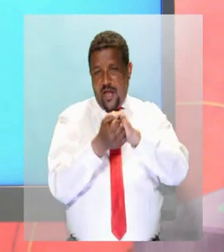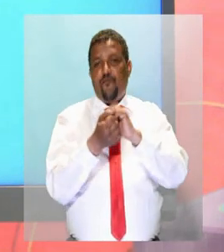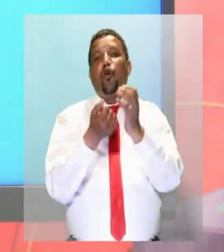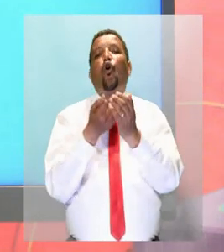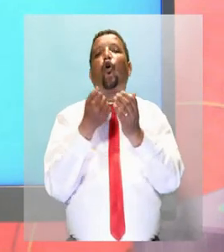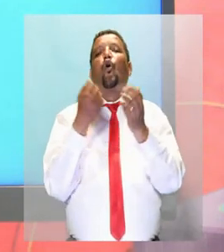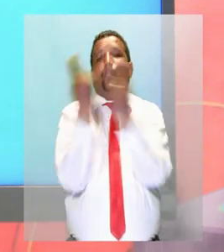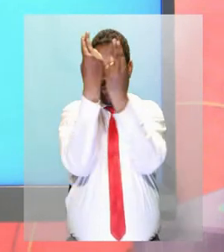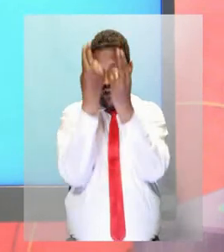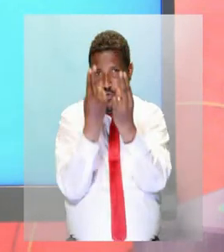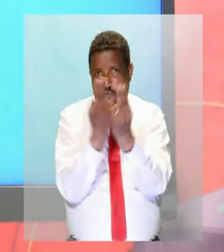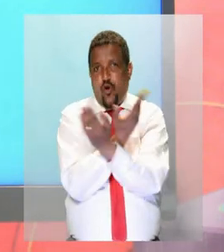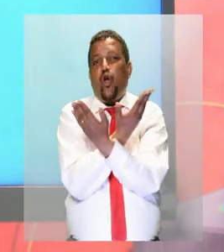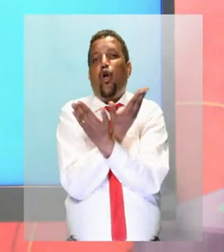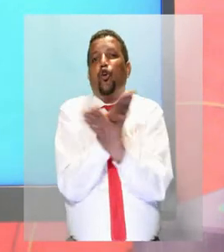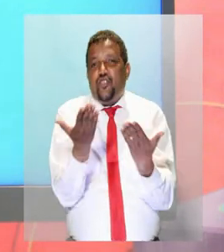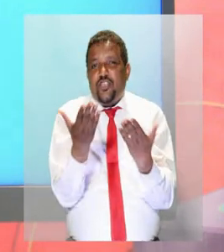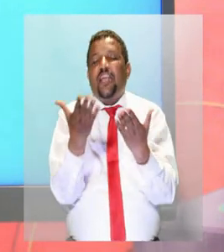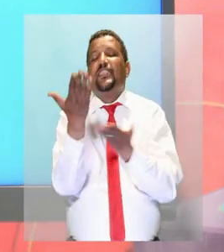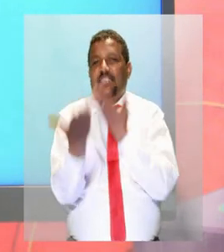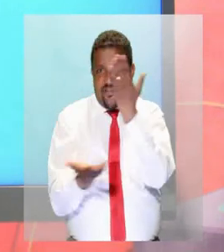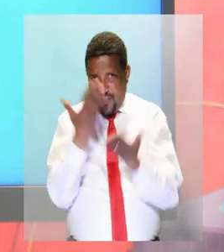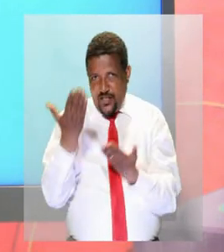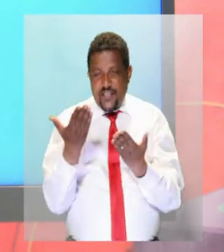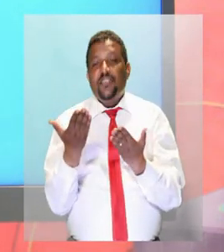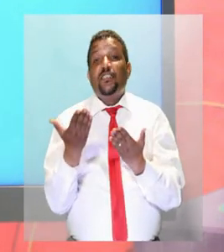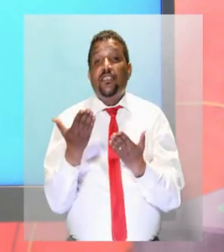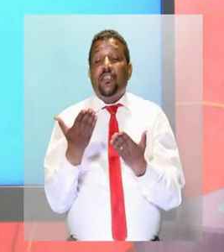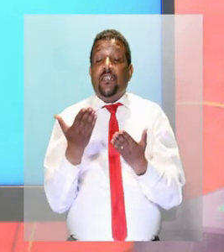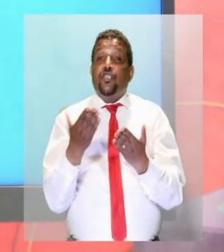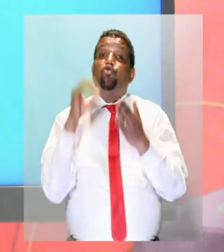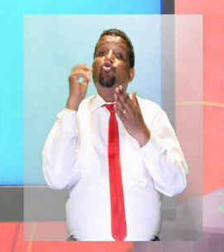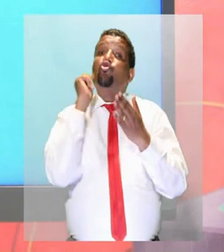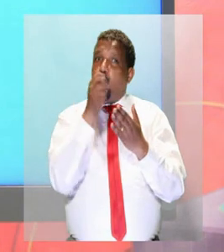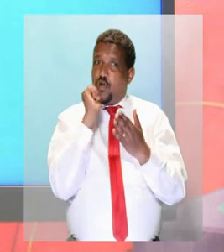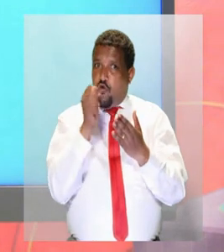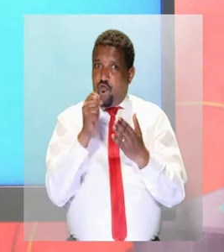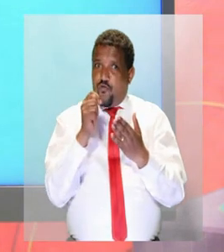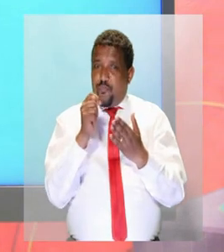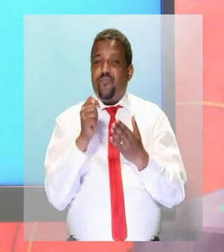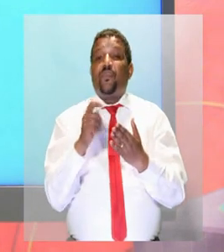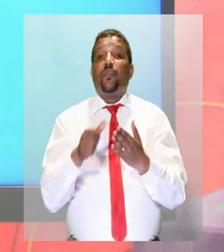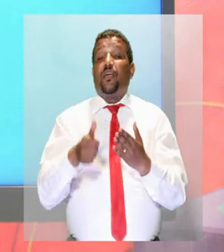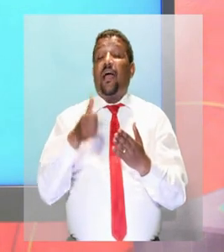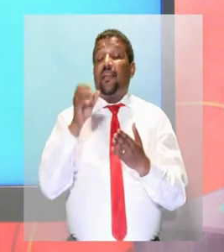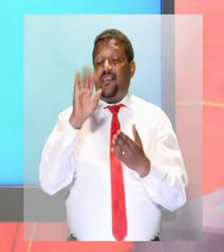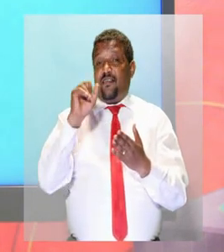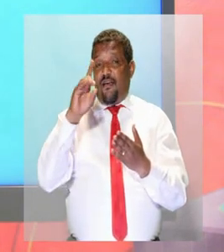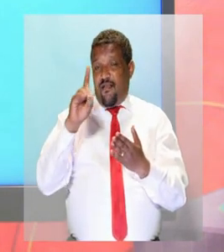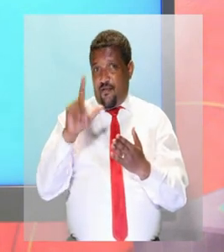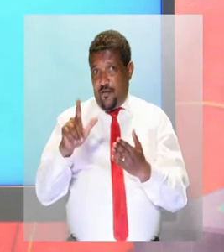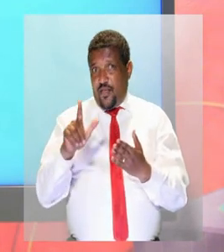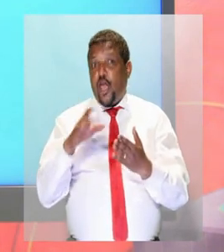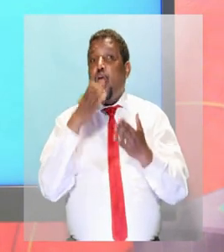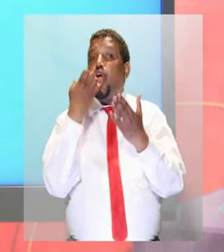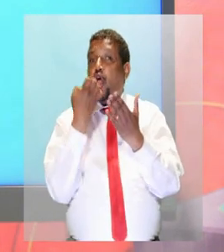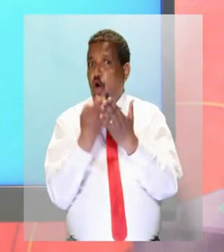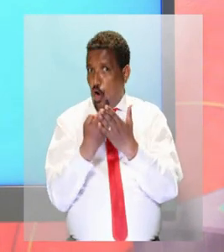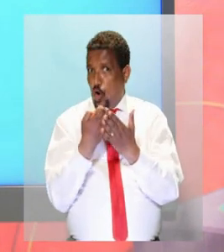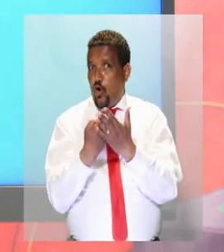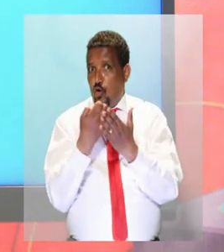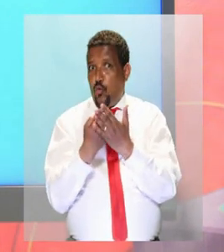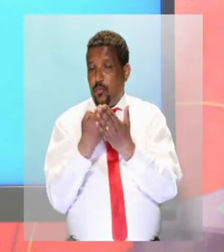services. This theory, the cardinal utility theory, is a theory which was proposed by the old